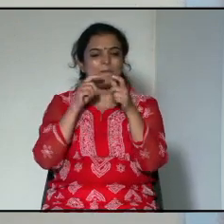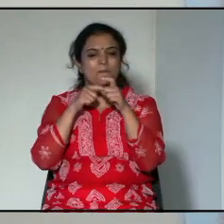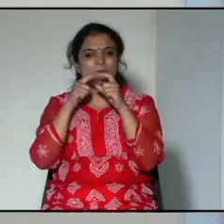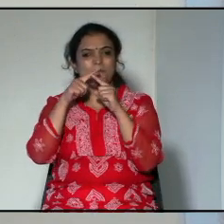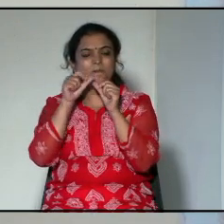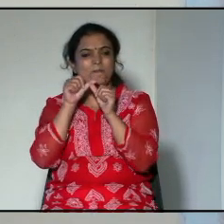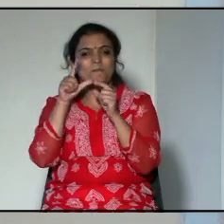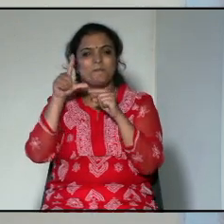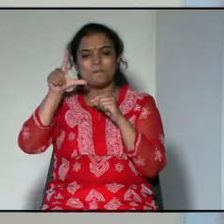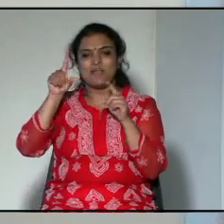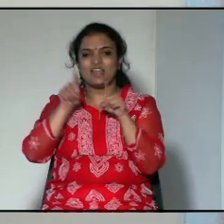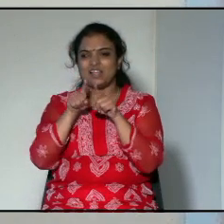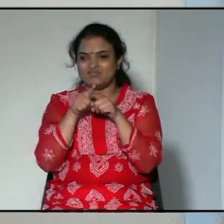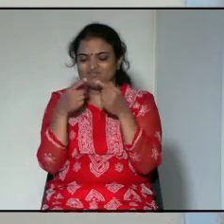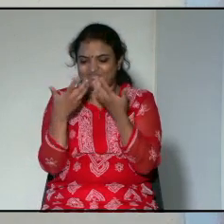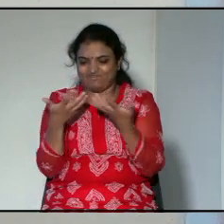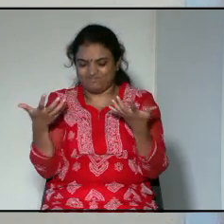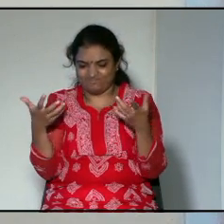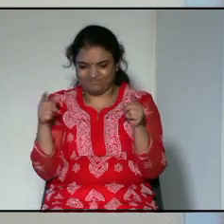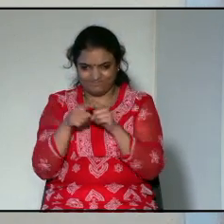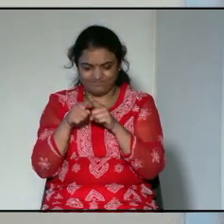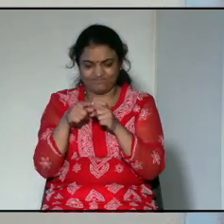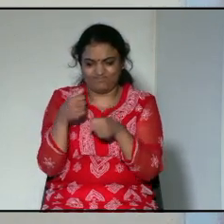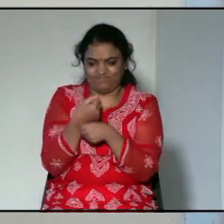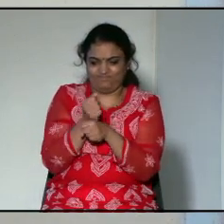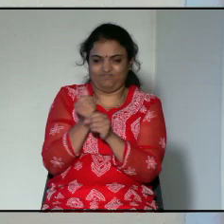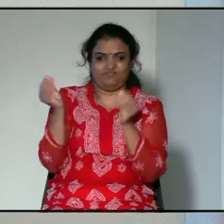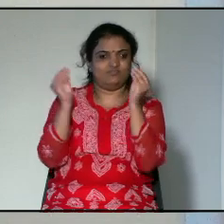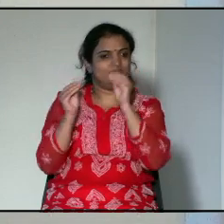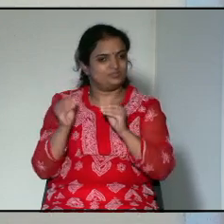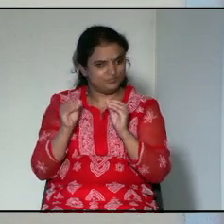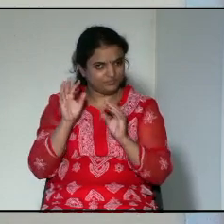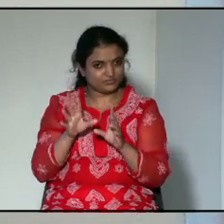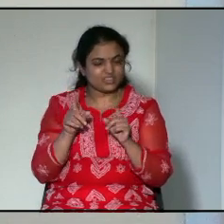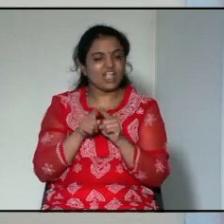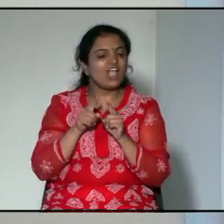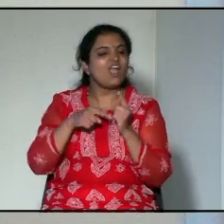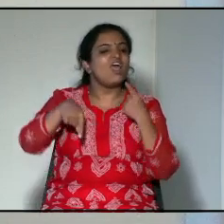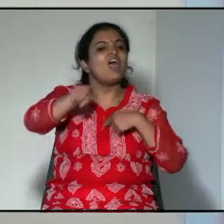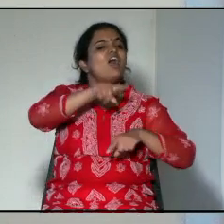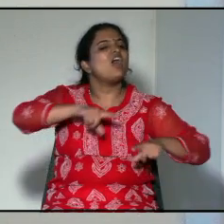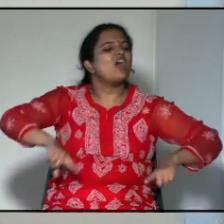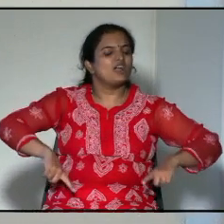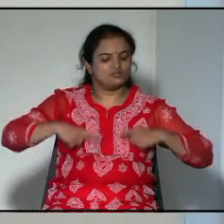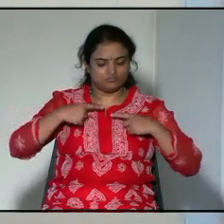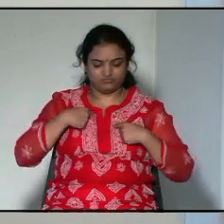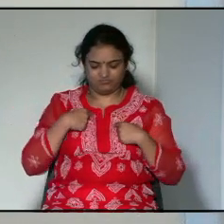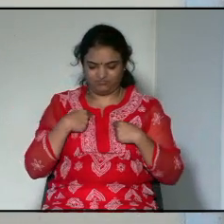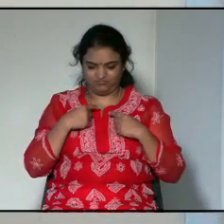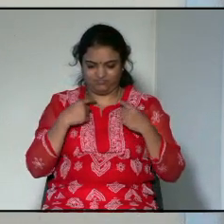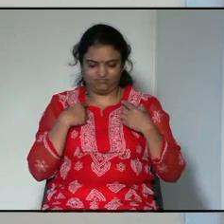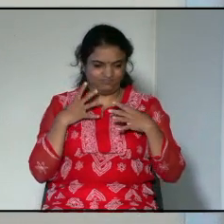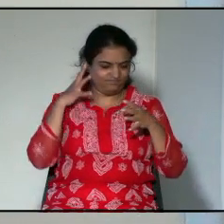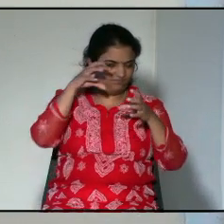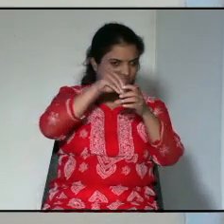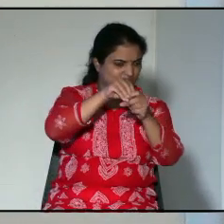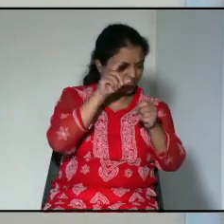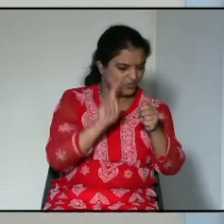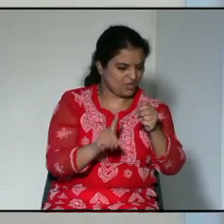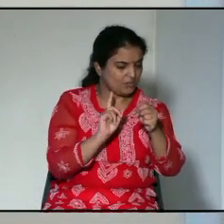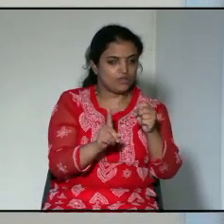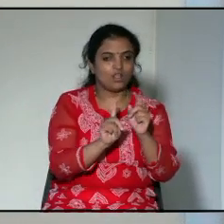would involve the kind of physical endurance and mental determination that would single her out amongst most